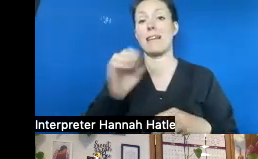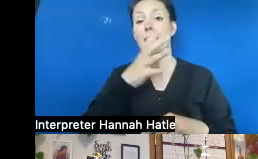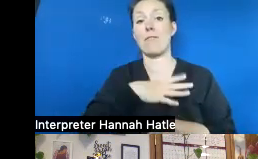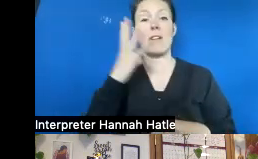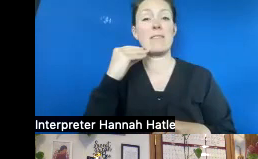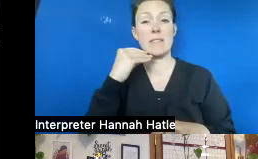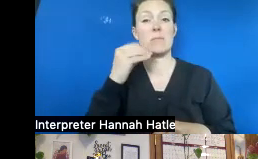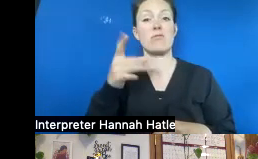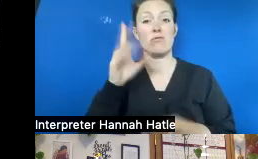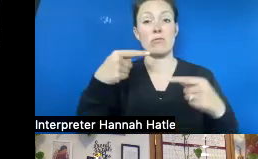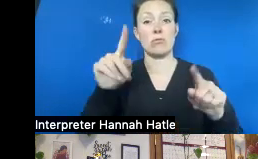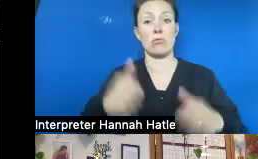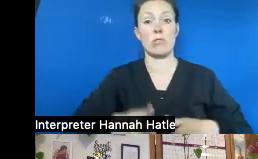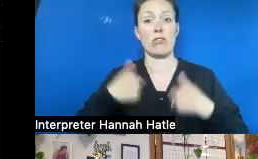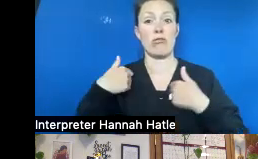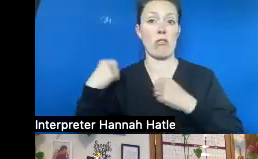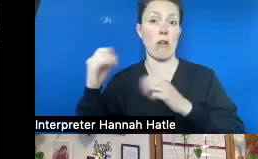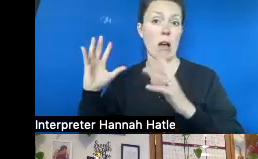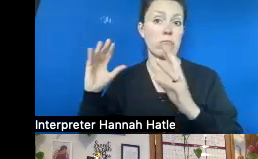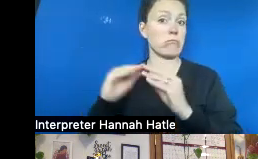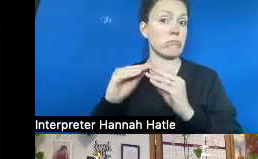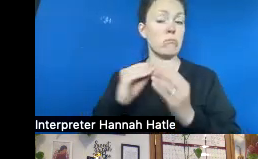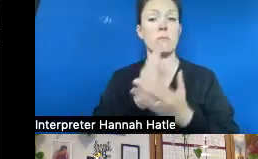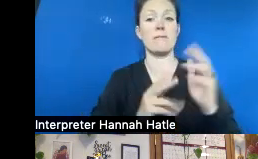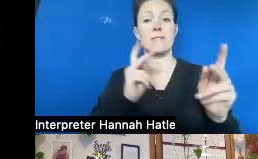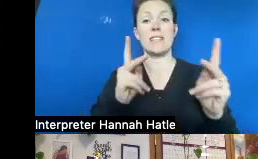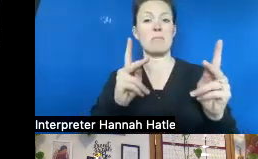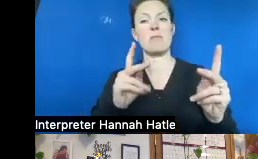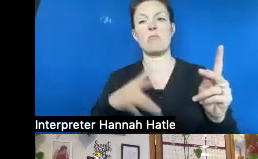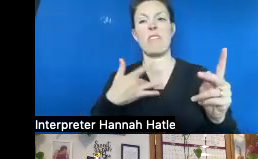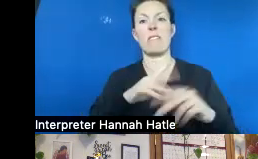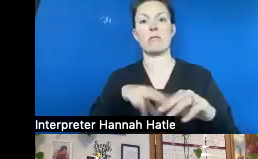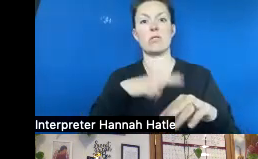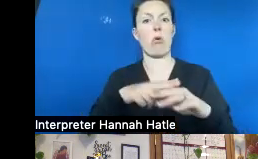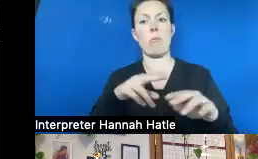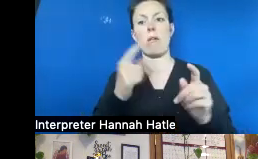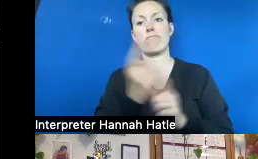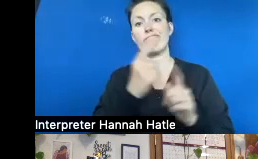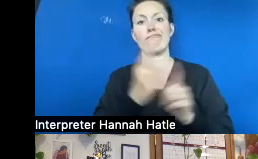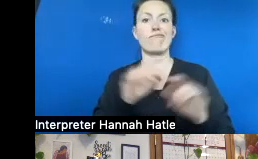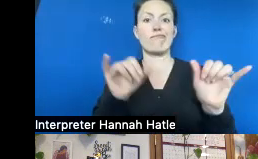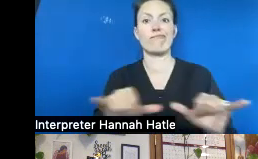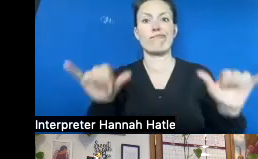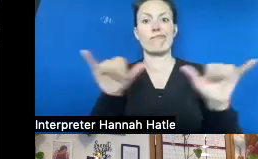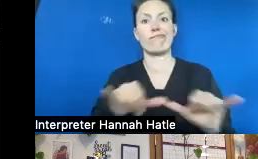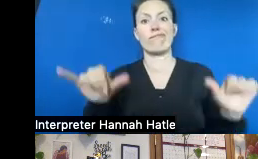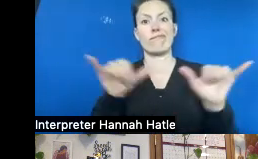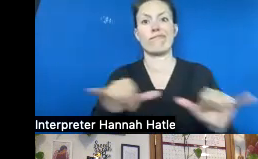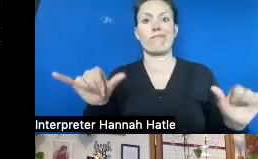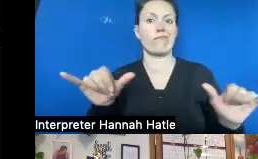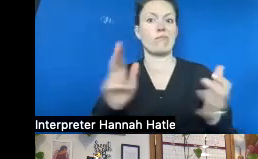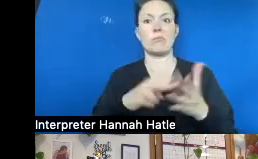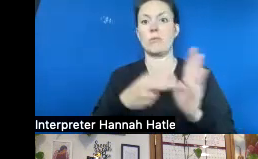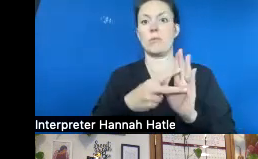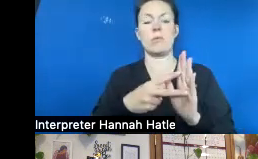their lifetime. Some people, it's been normalized. So they don't even equate it